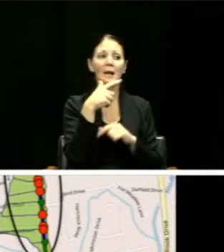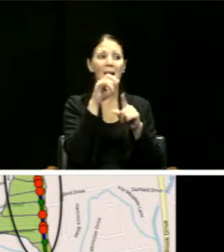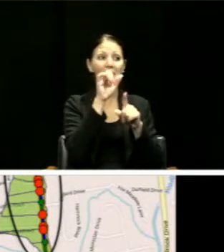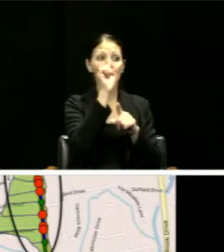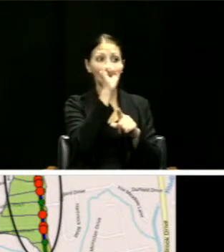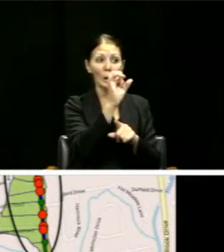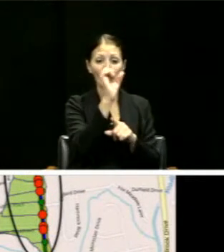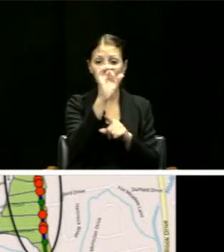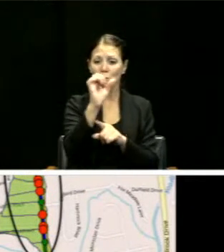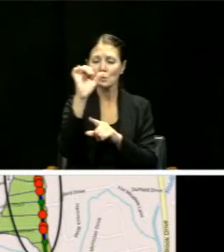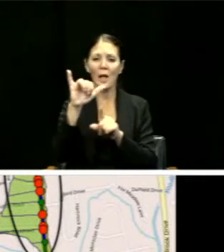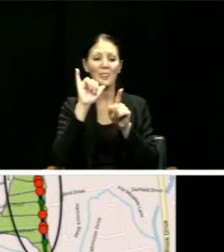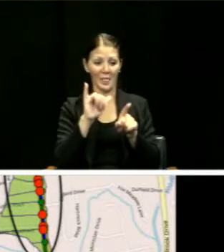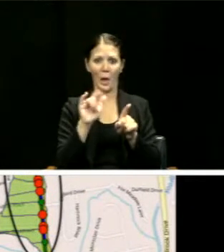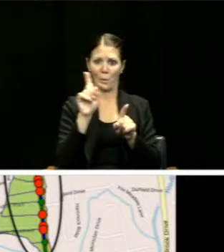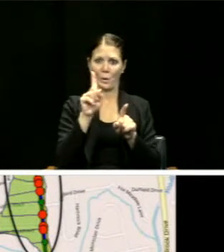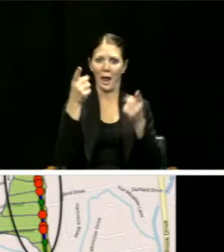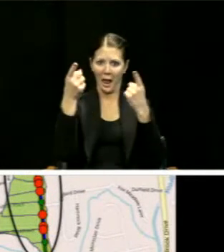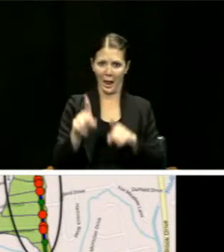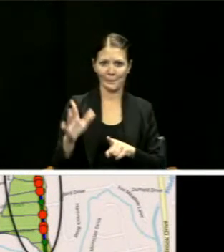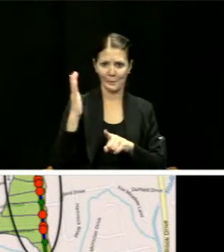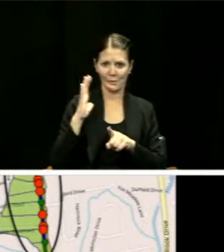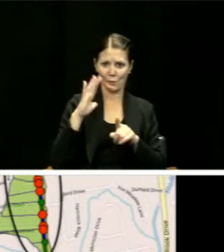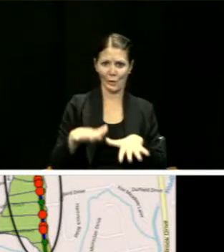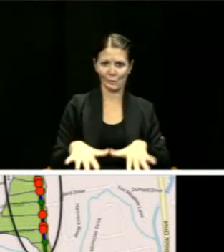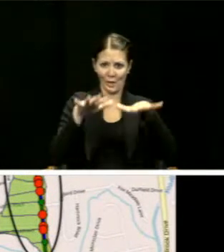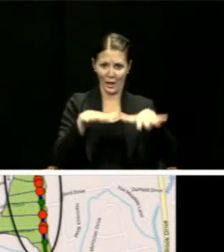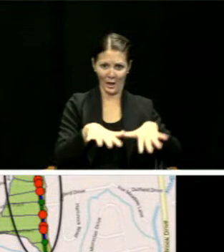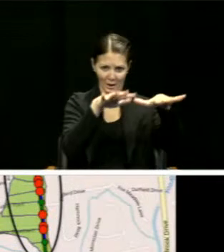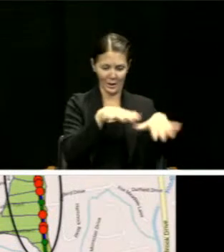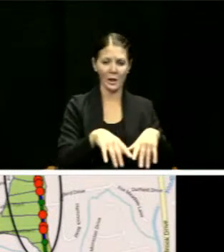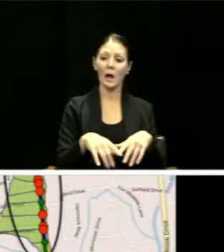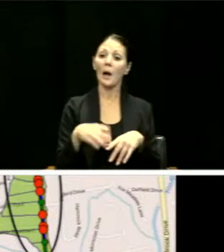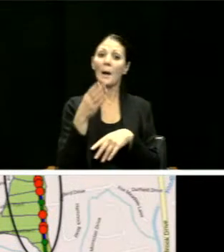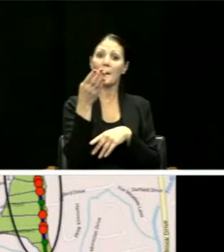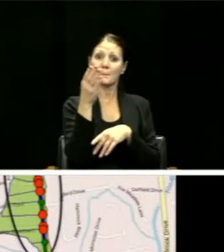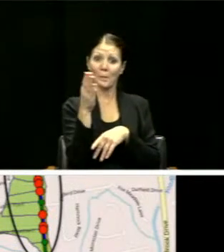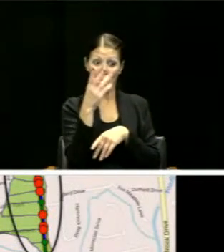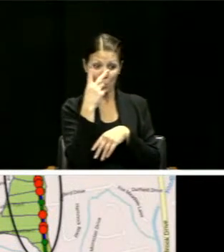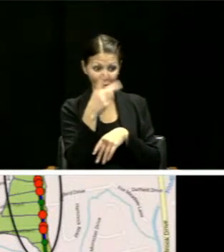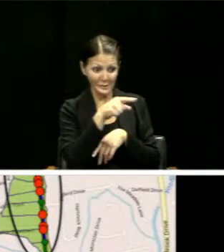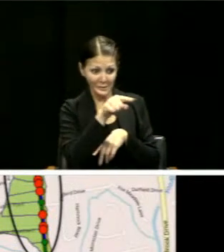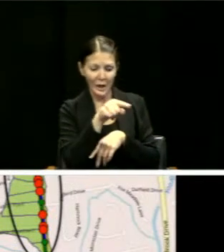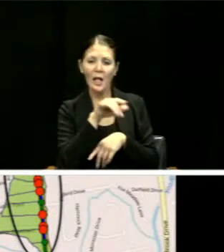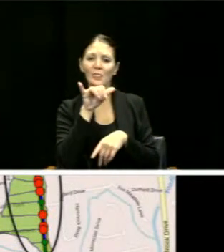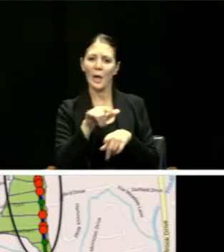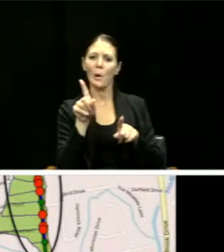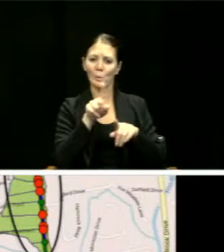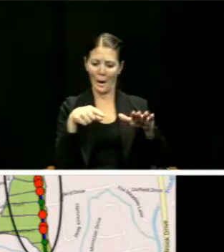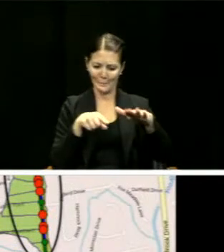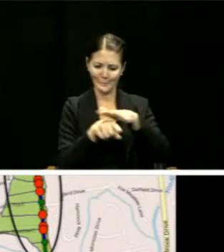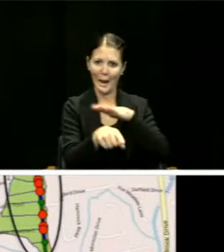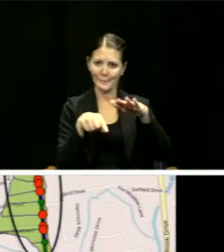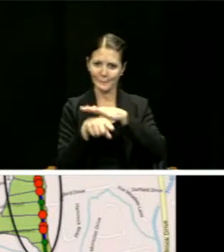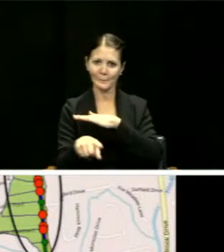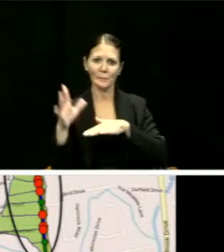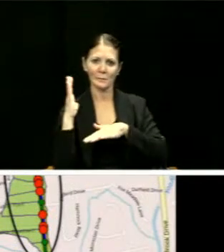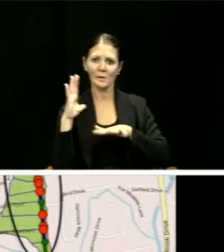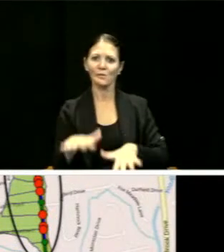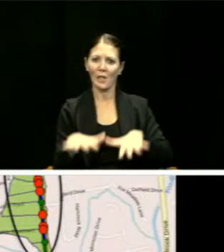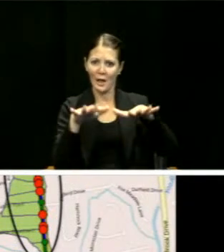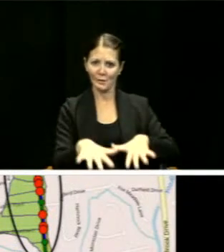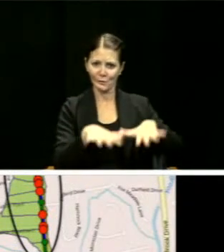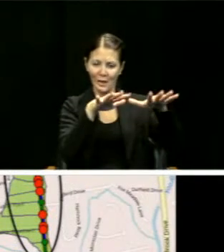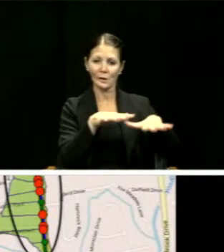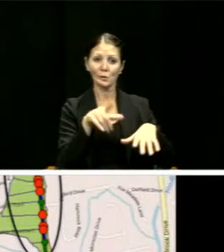that experience flooding, and then any of the blue pipes are the pipes that experience flooding. So you can see in this model,